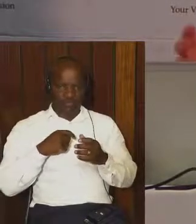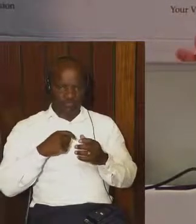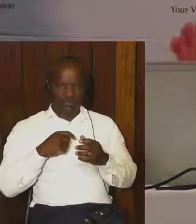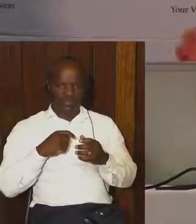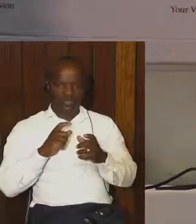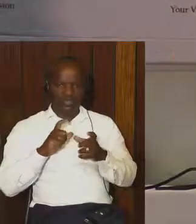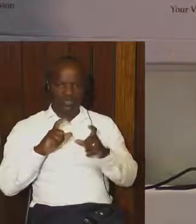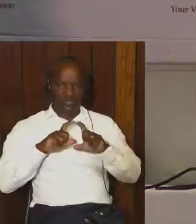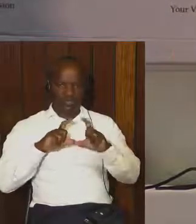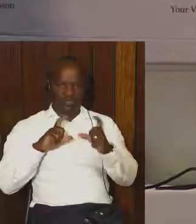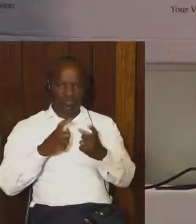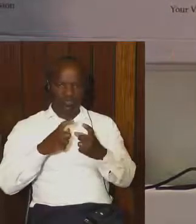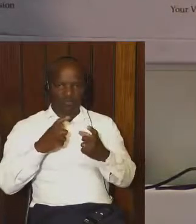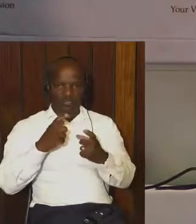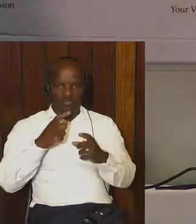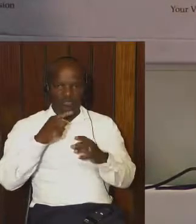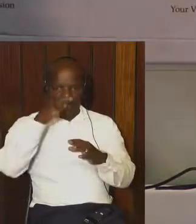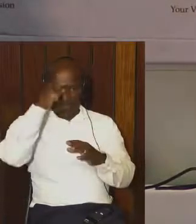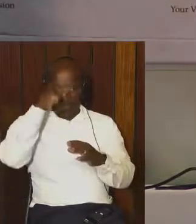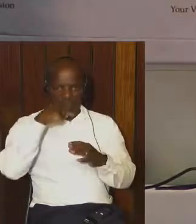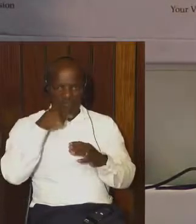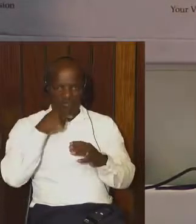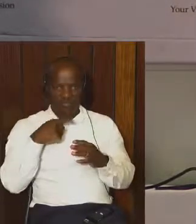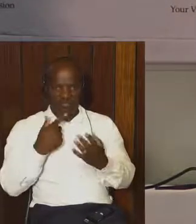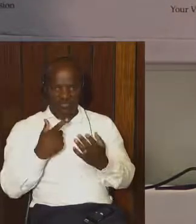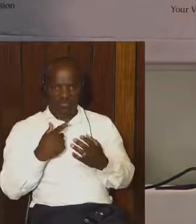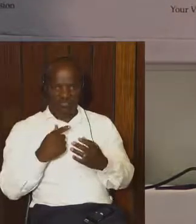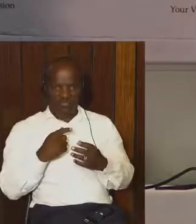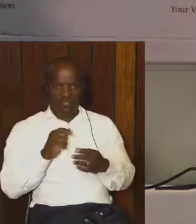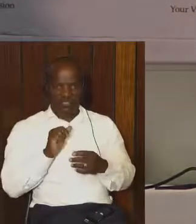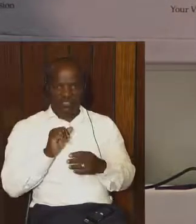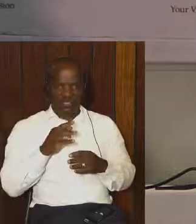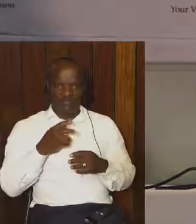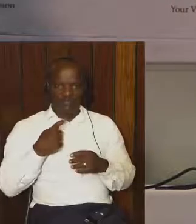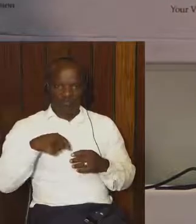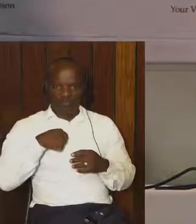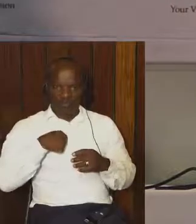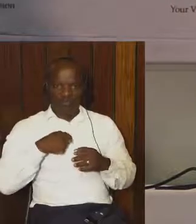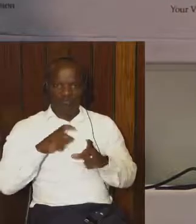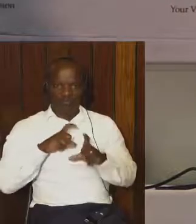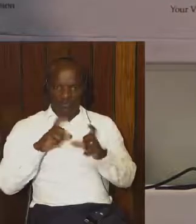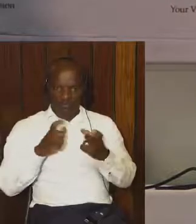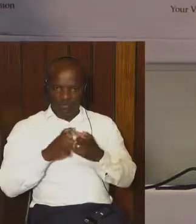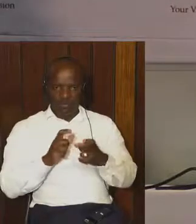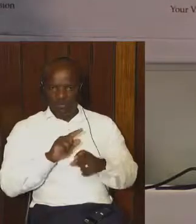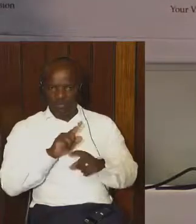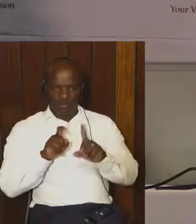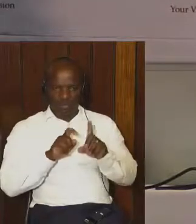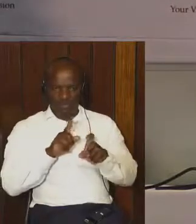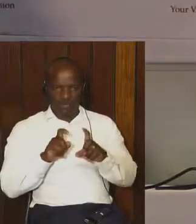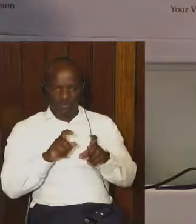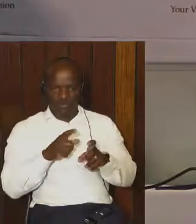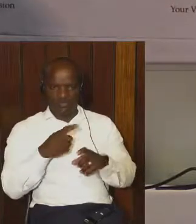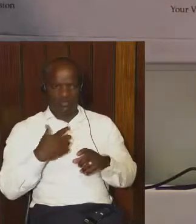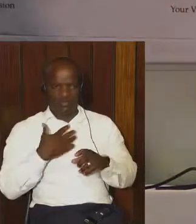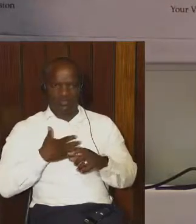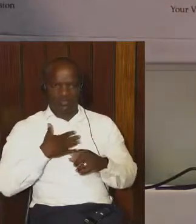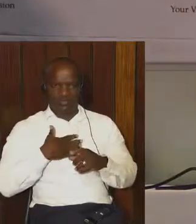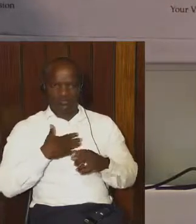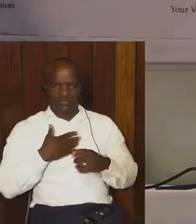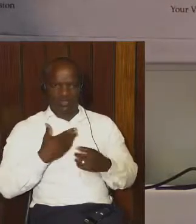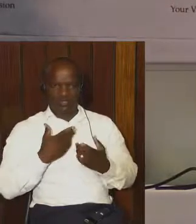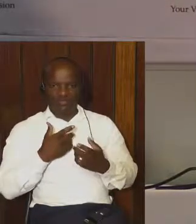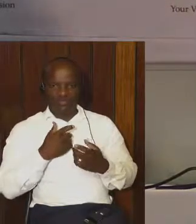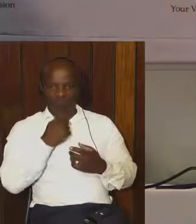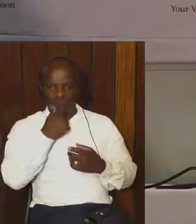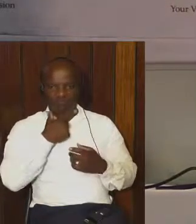people in the department to take it personally when we ask questions. It's because we simply want to see the work of government taking